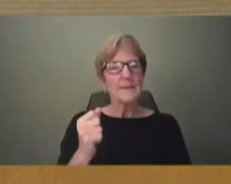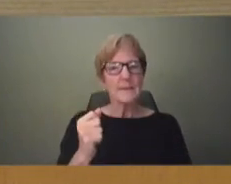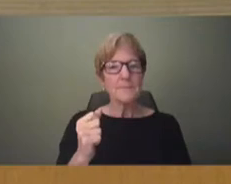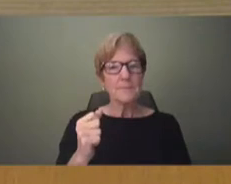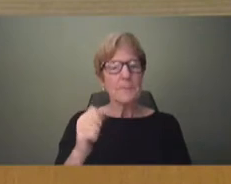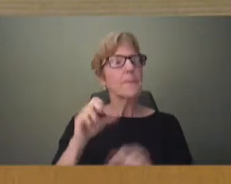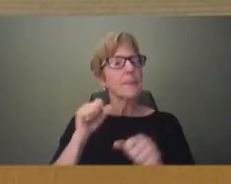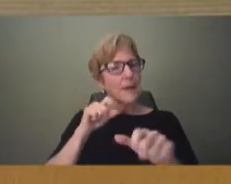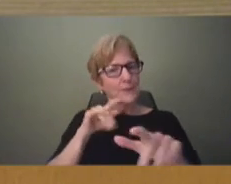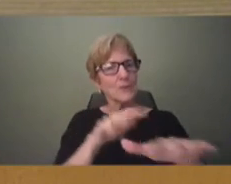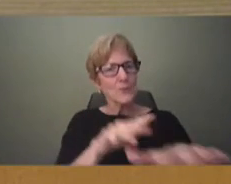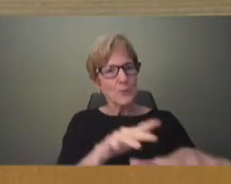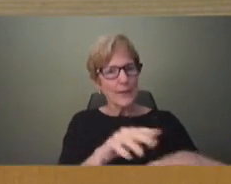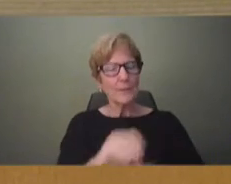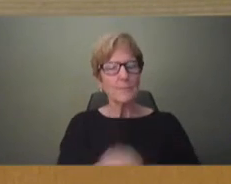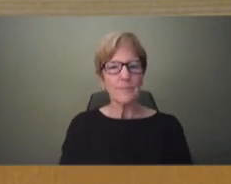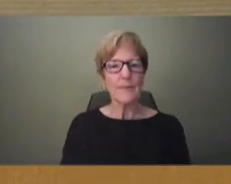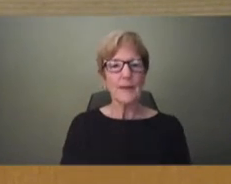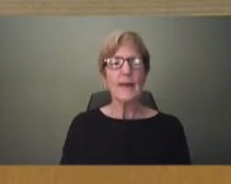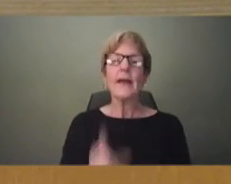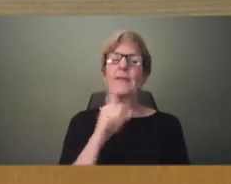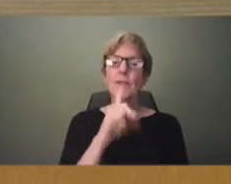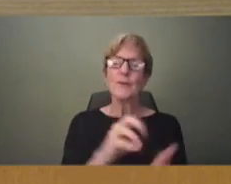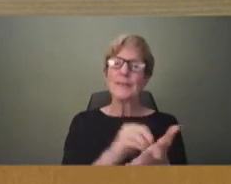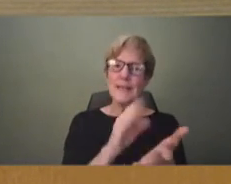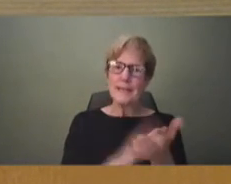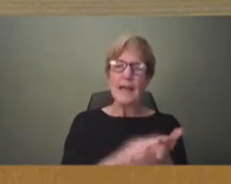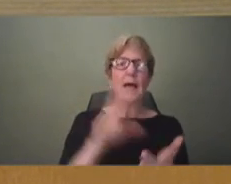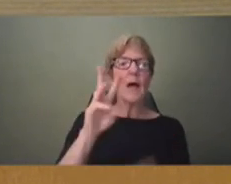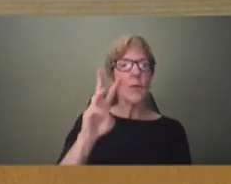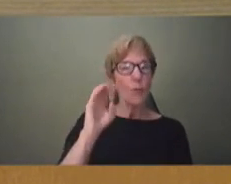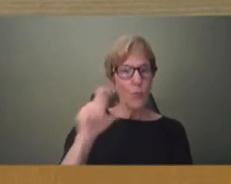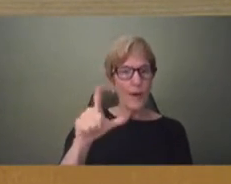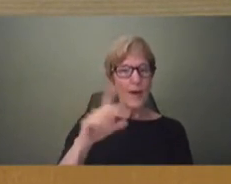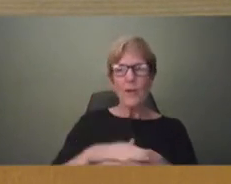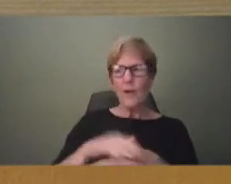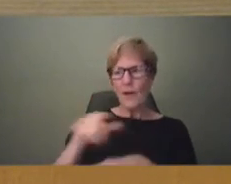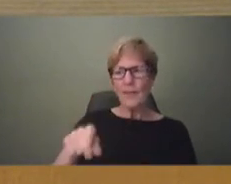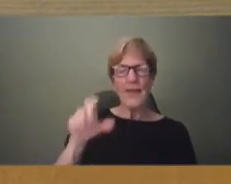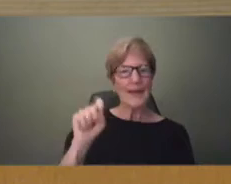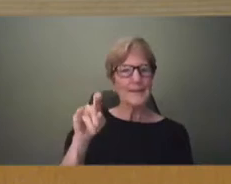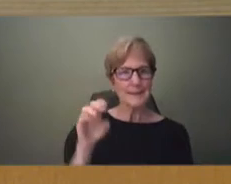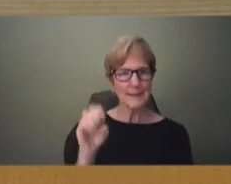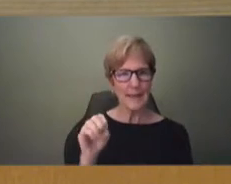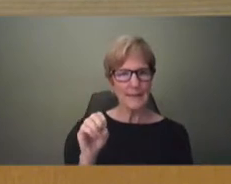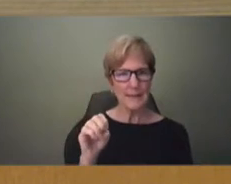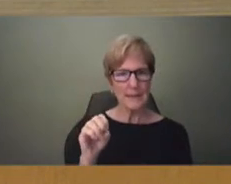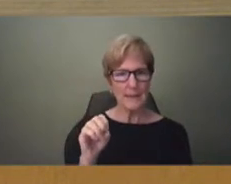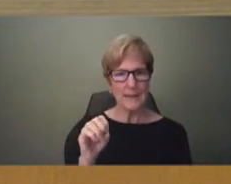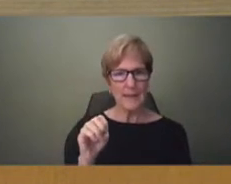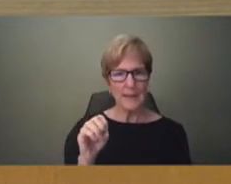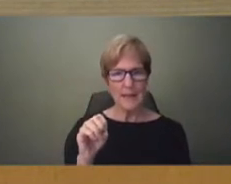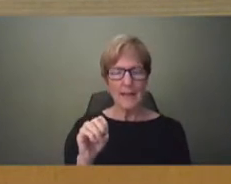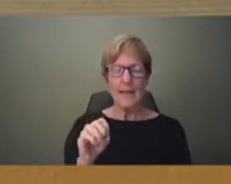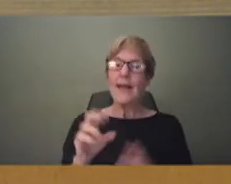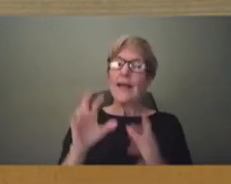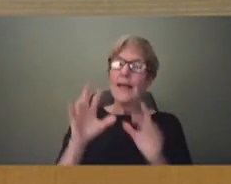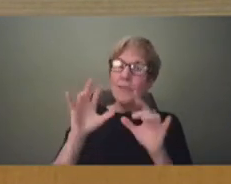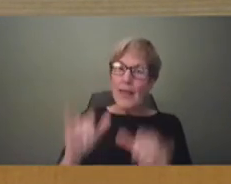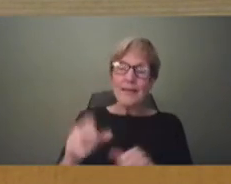stream there is a documented well on the site now that's in terms of the